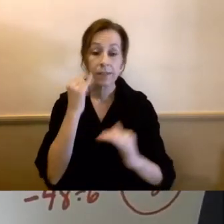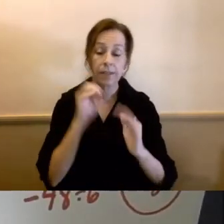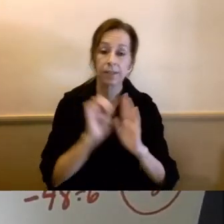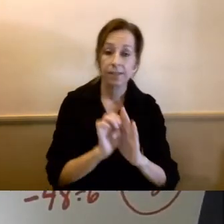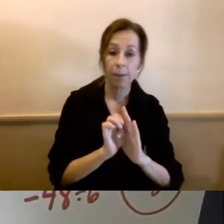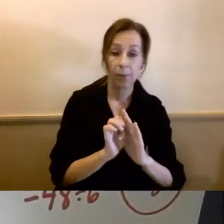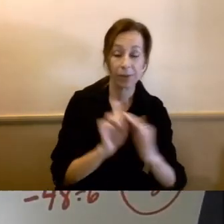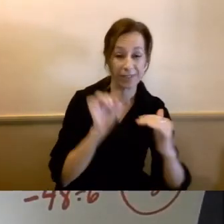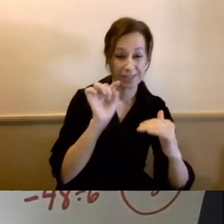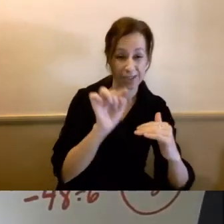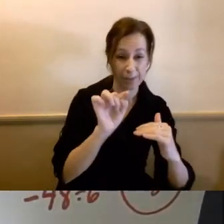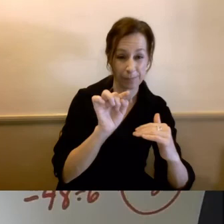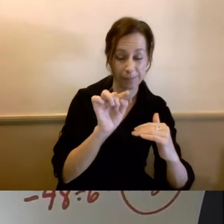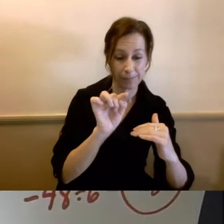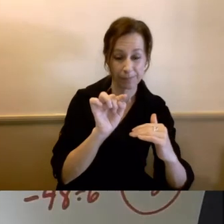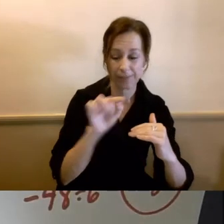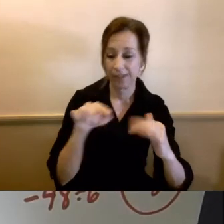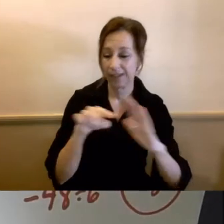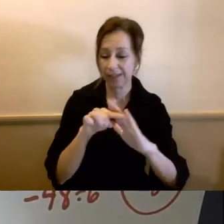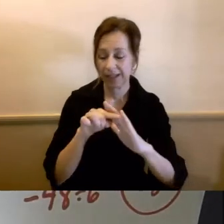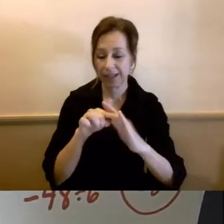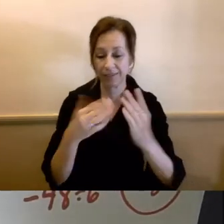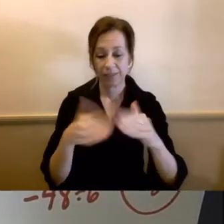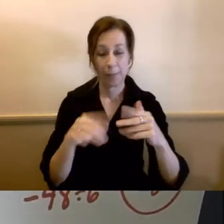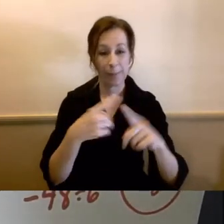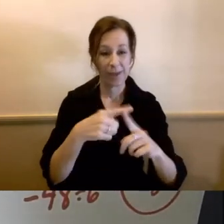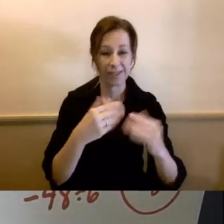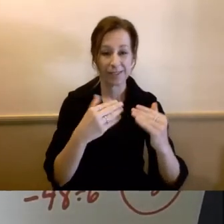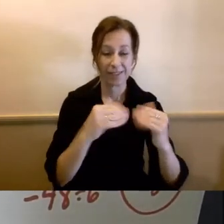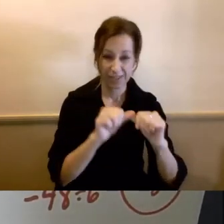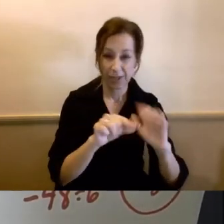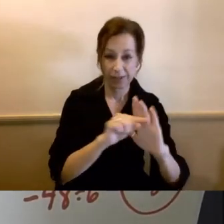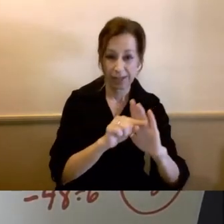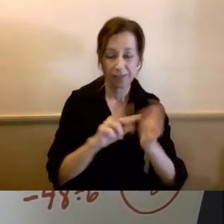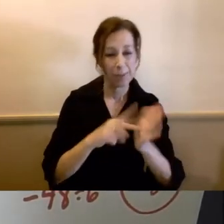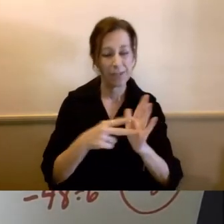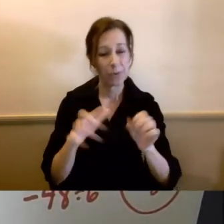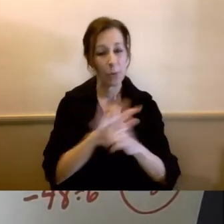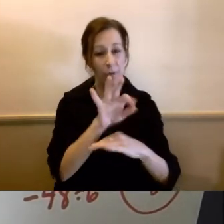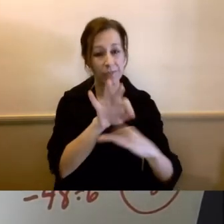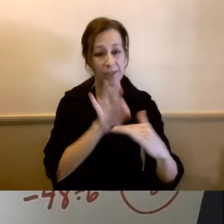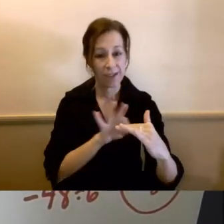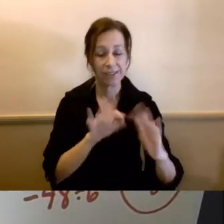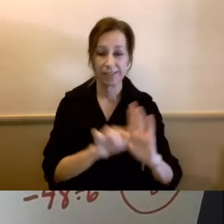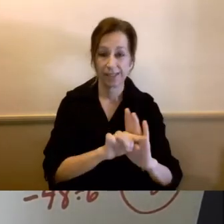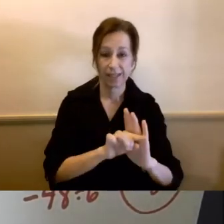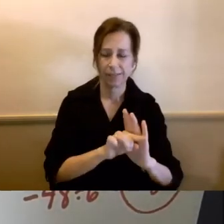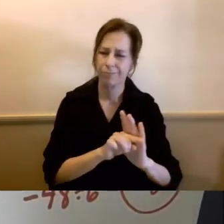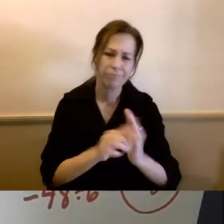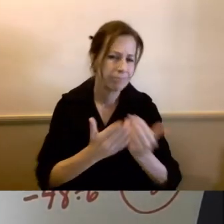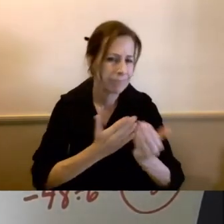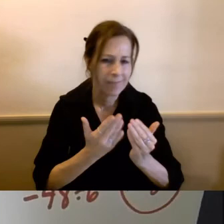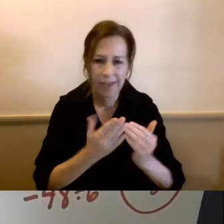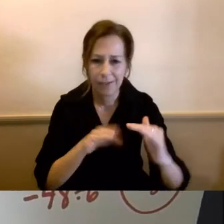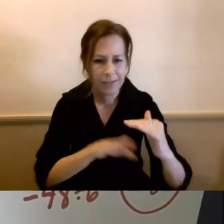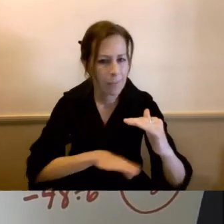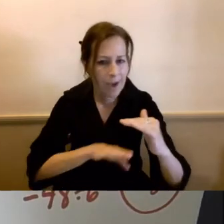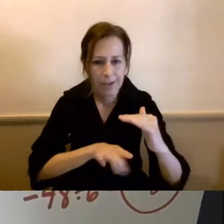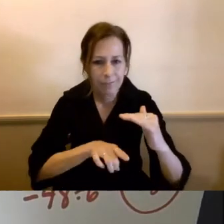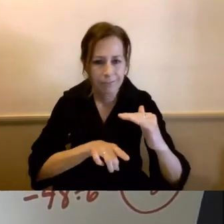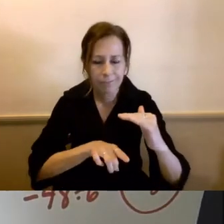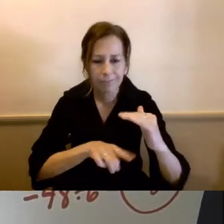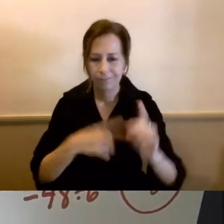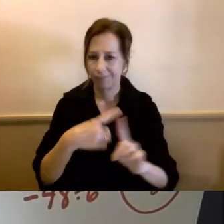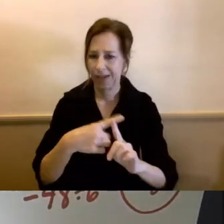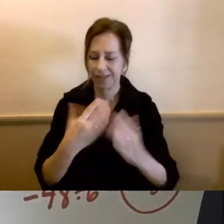on top, a negative divided by a positive is still a negative. It still means the whole fraction is negative. It doesn't matter if it's on the bottom,